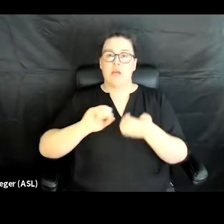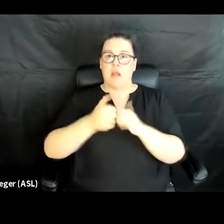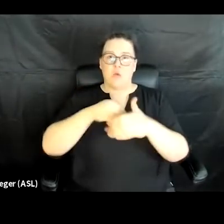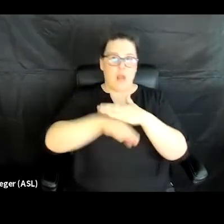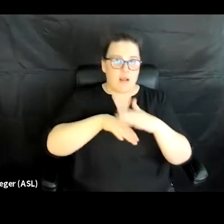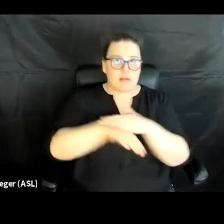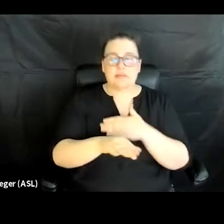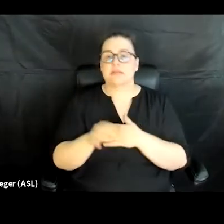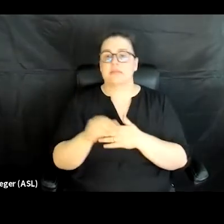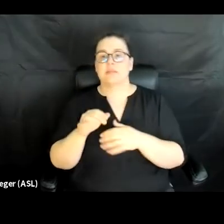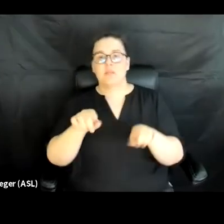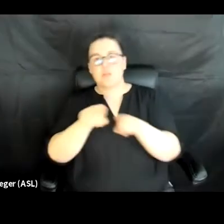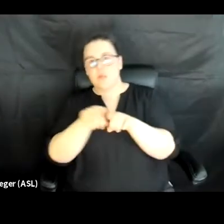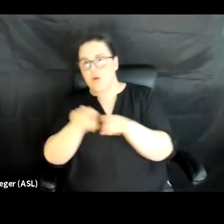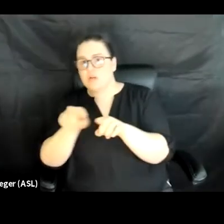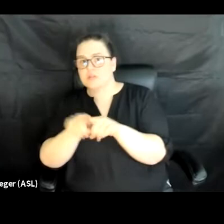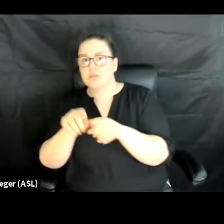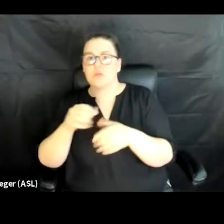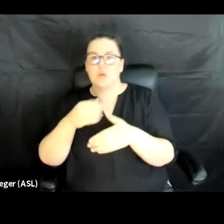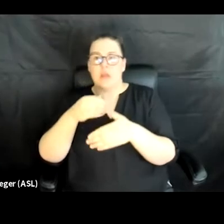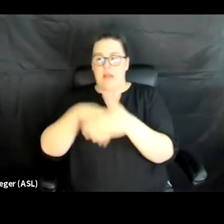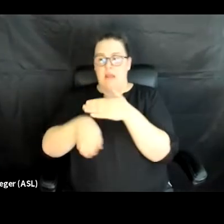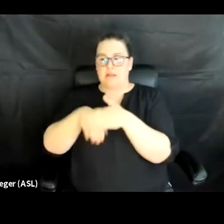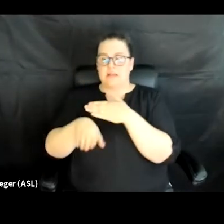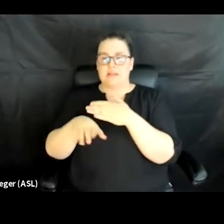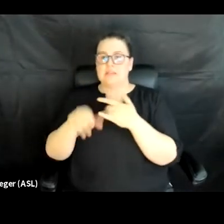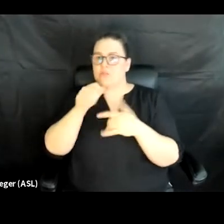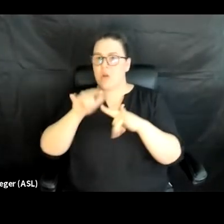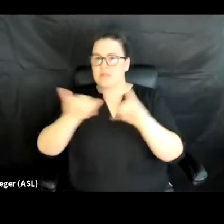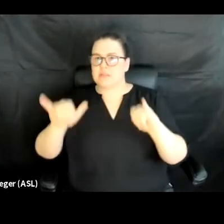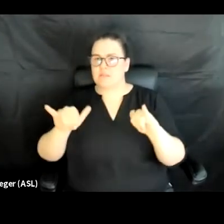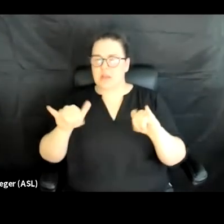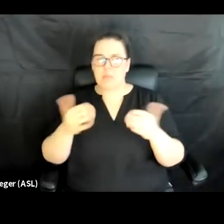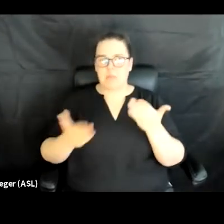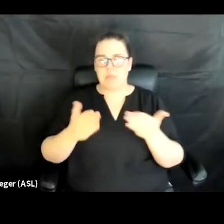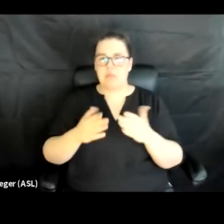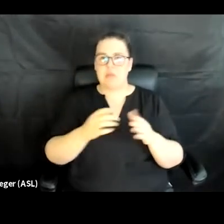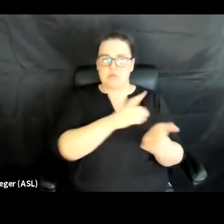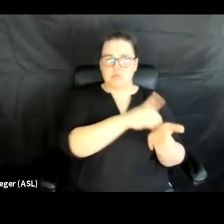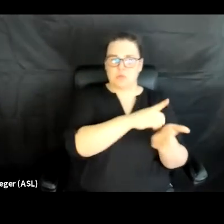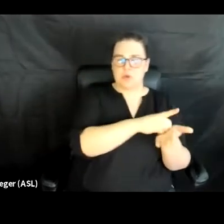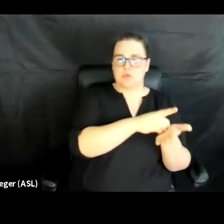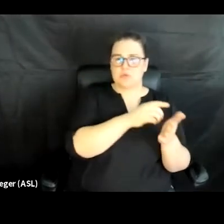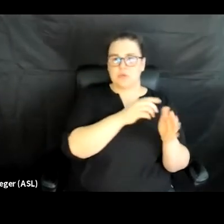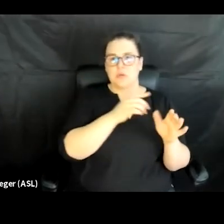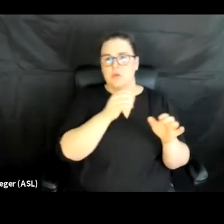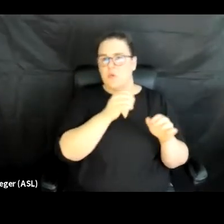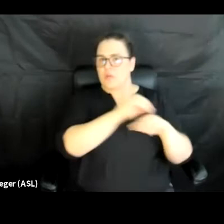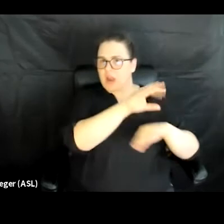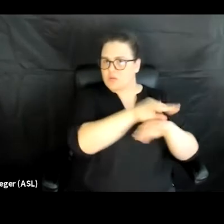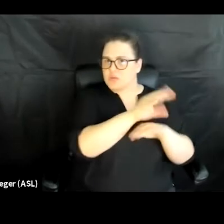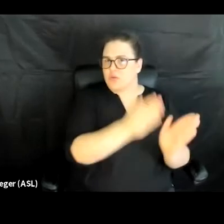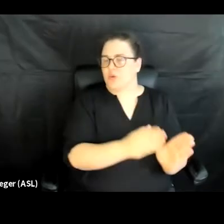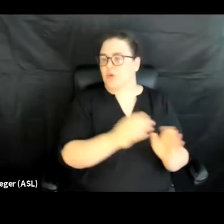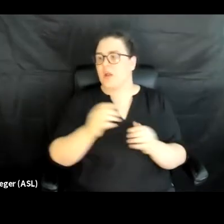as well as accessing it asynchronously, meaning that a provider and the patient are not necessarily in this accessing and communicating